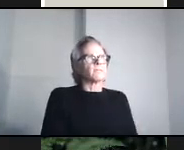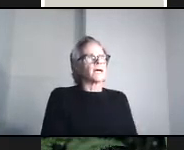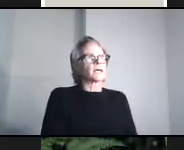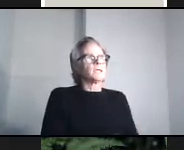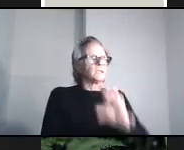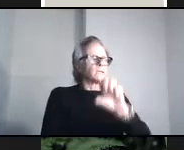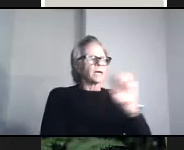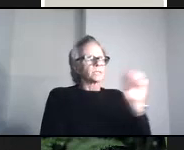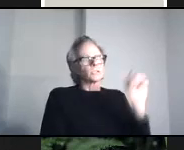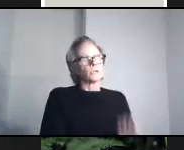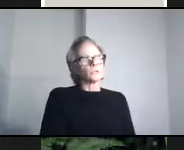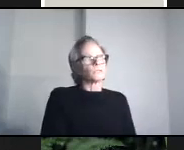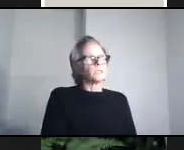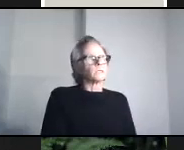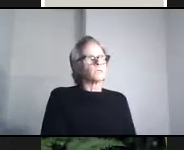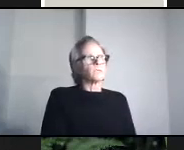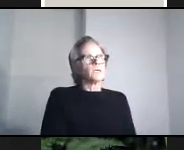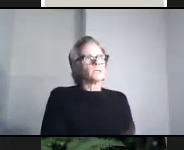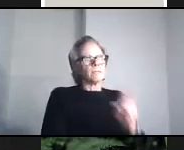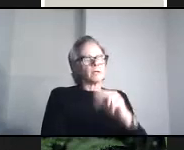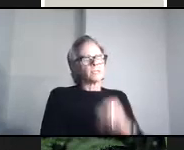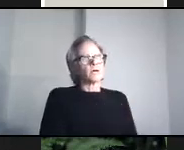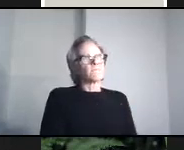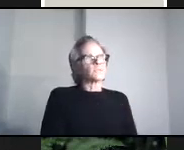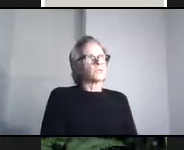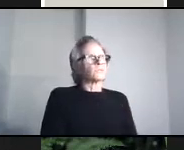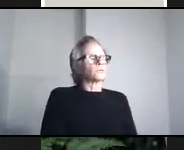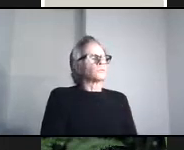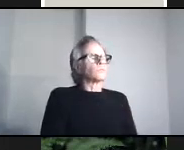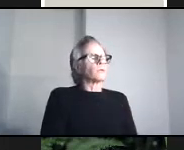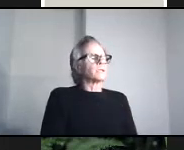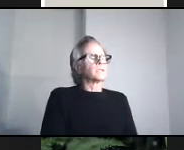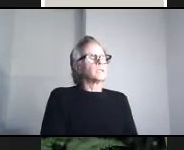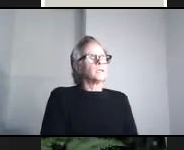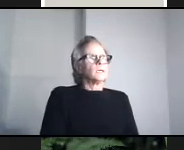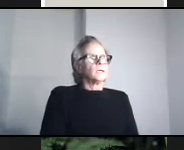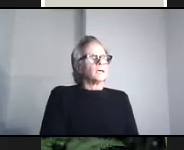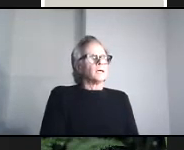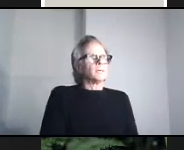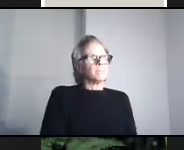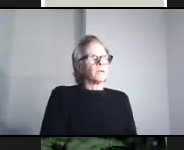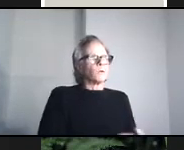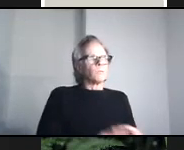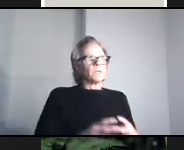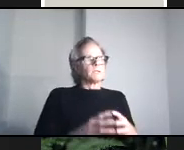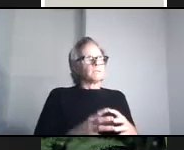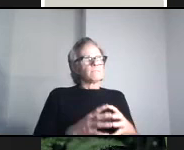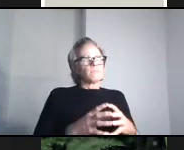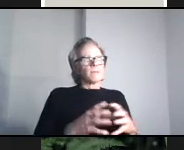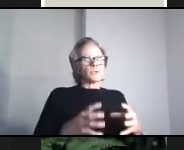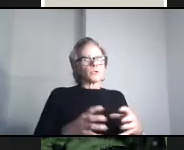very back, the glass enclosed reading room, librarian's office over to the right. There will